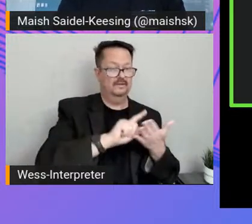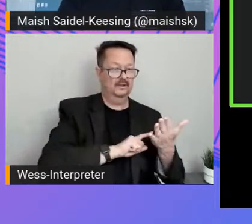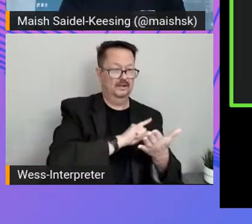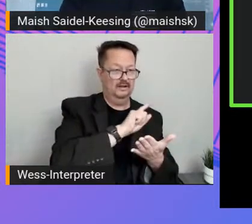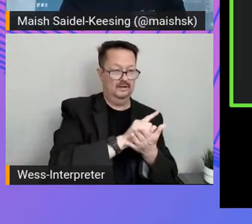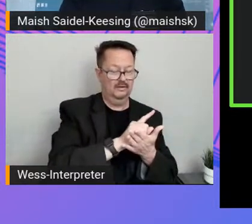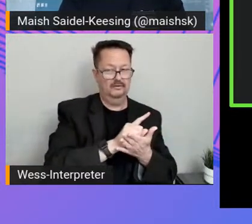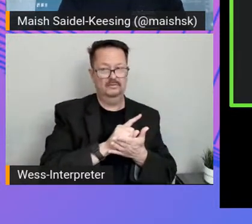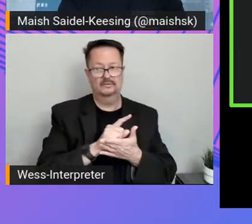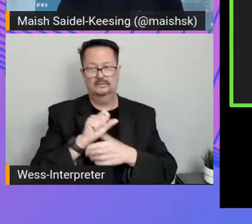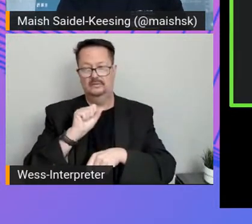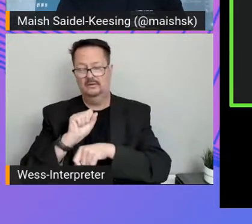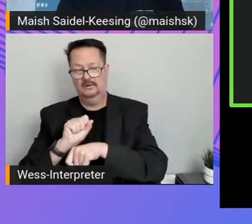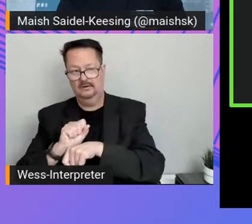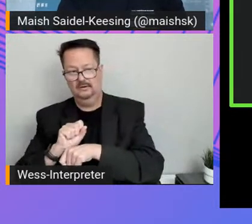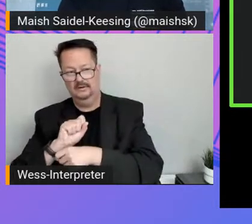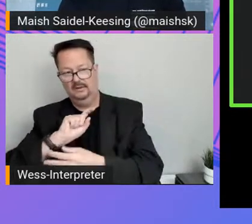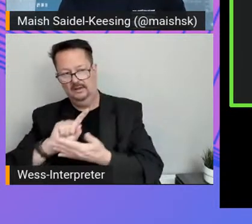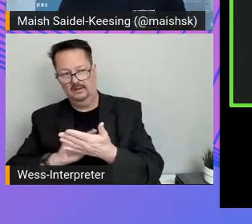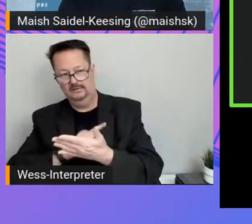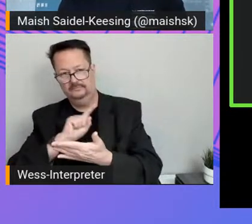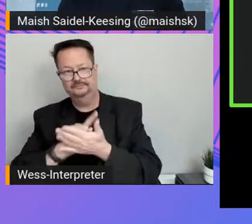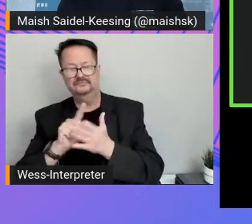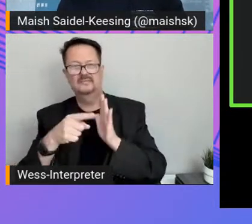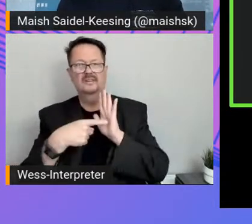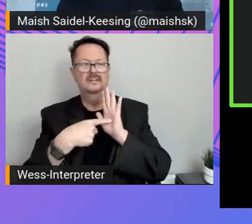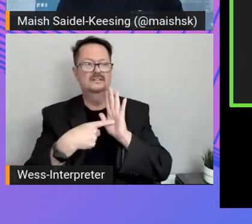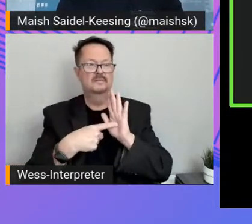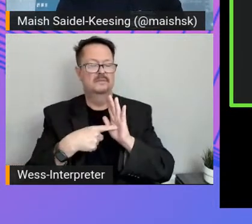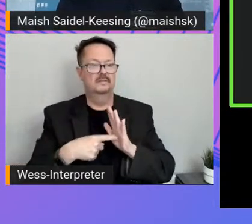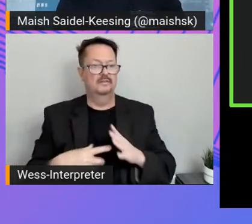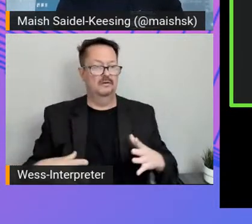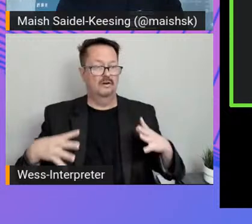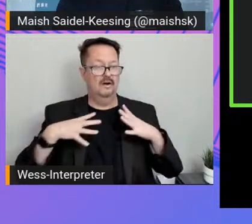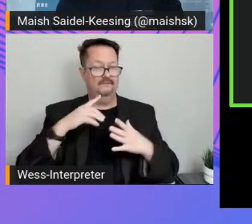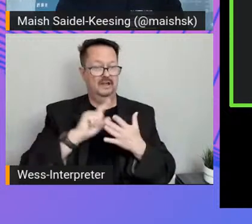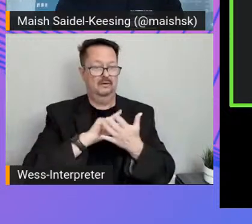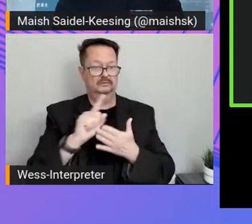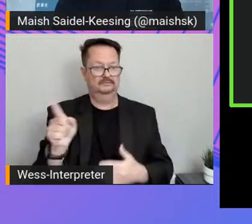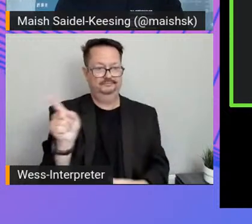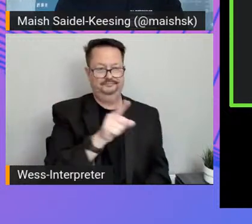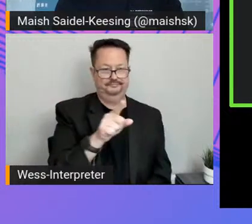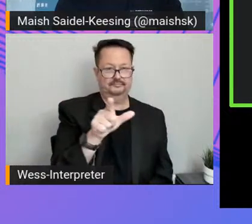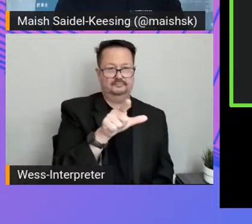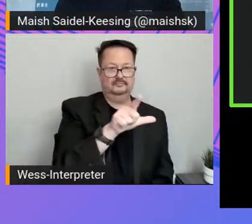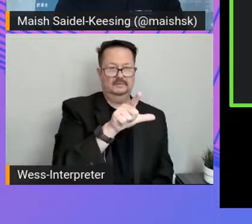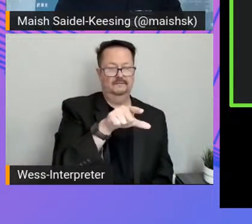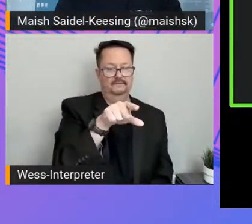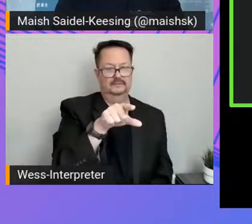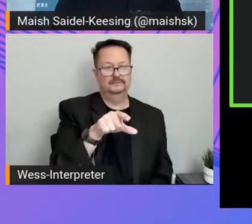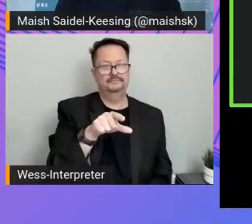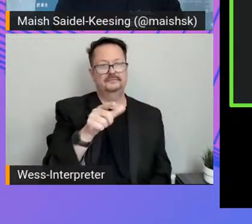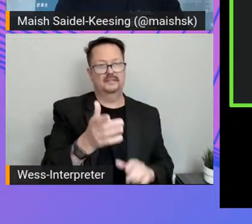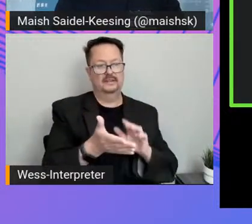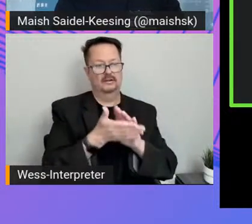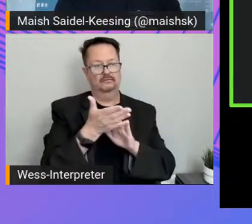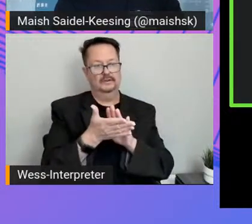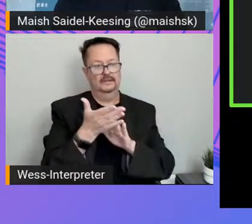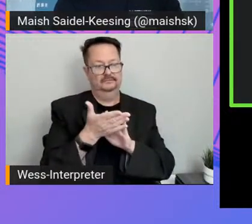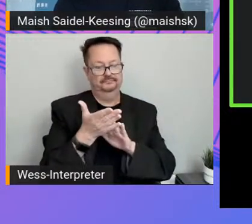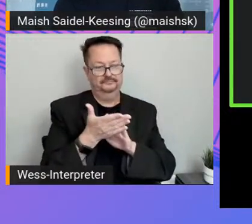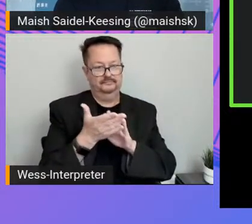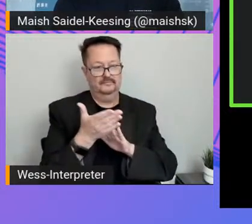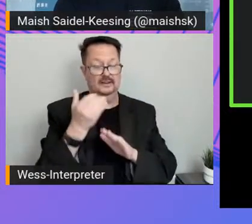So here's an example of the off hours policy on the left. So this runs, and what it's doing is if